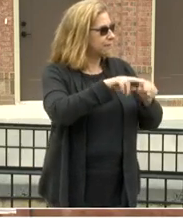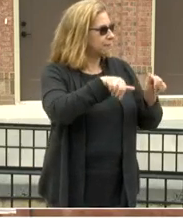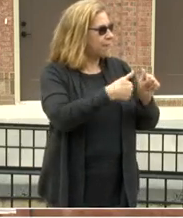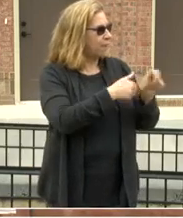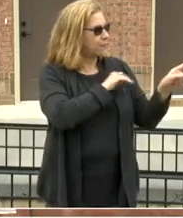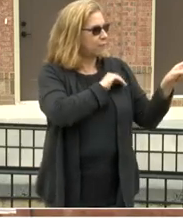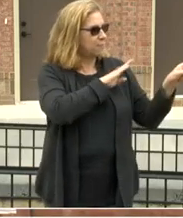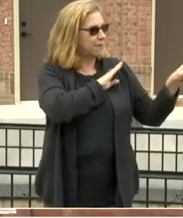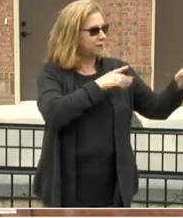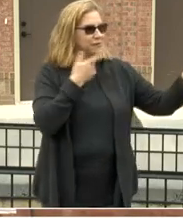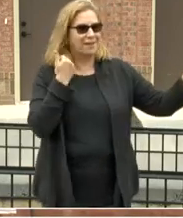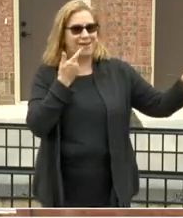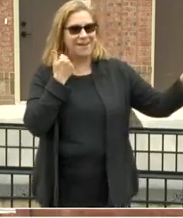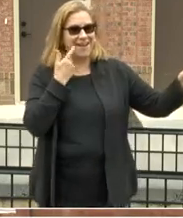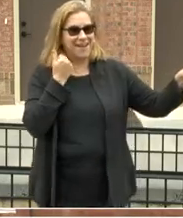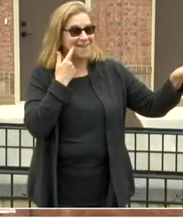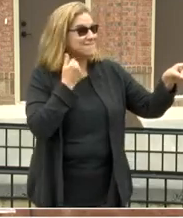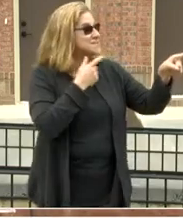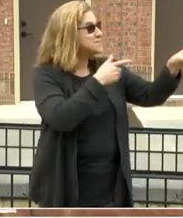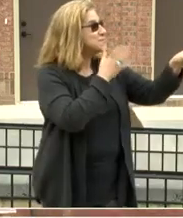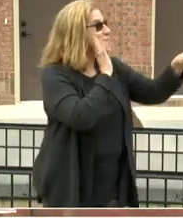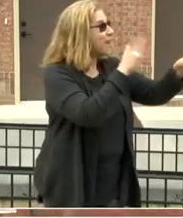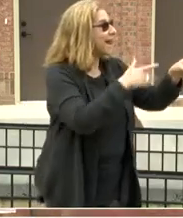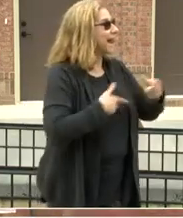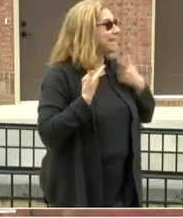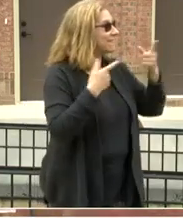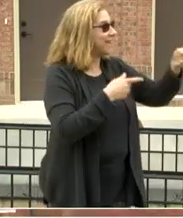her house in a moment. So let's thank her.